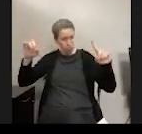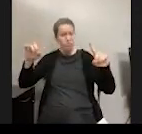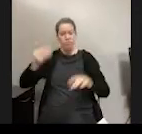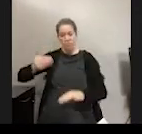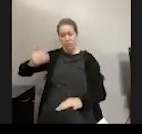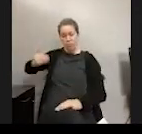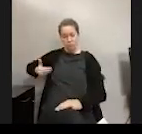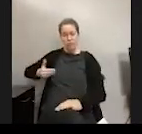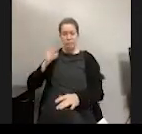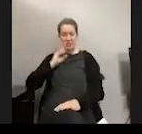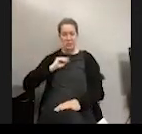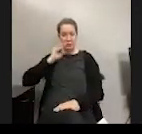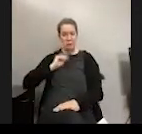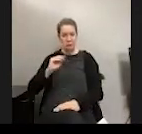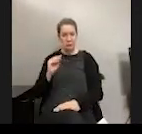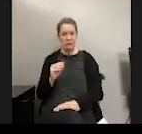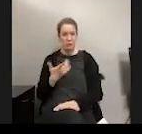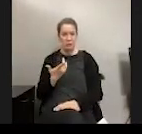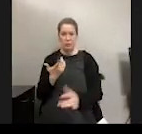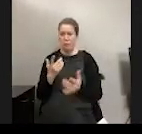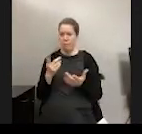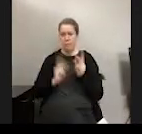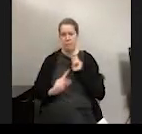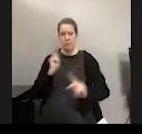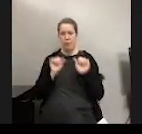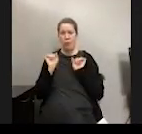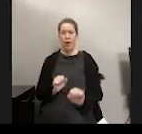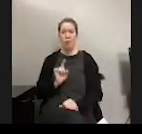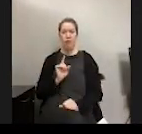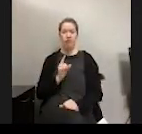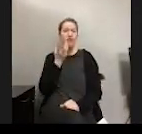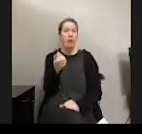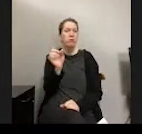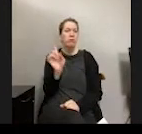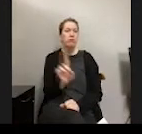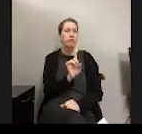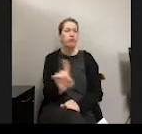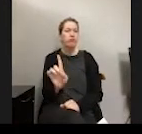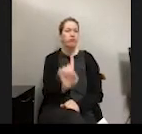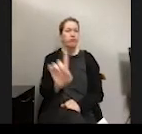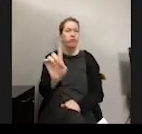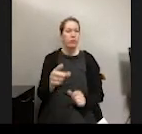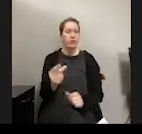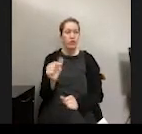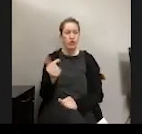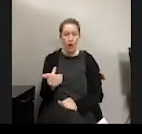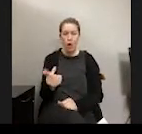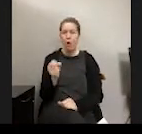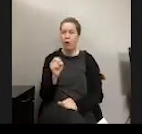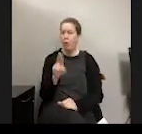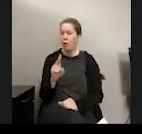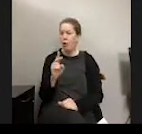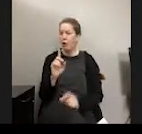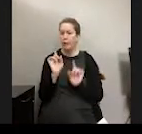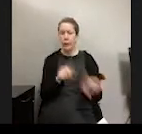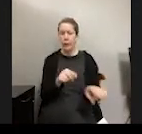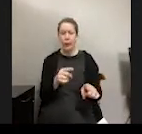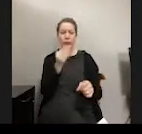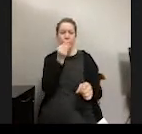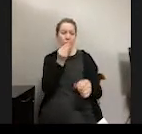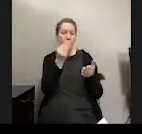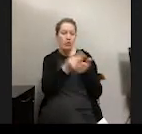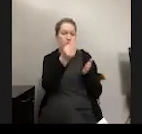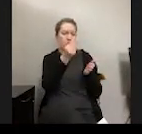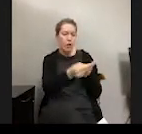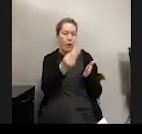can just experience them as they're going to the grocery store or walking their dog or whatever the essential need is, because Dr. Davila has said that exercise is okay. So